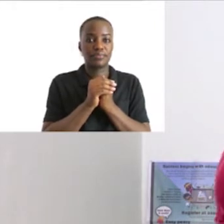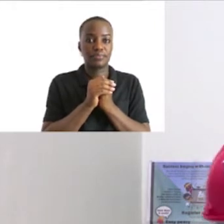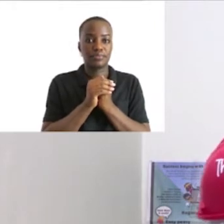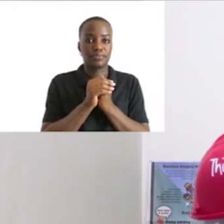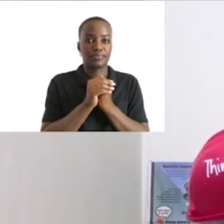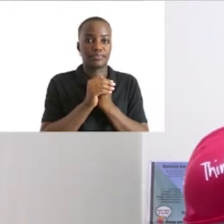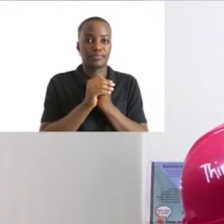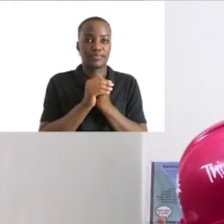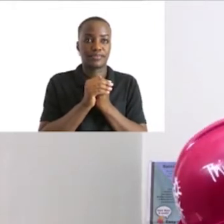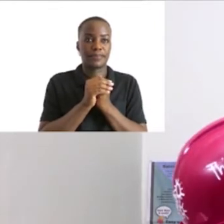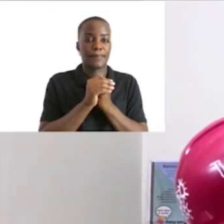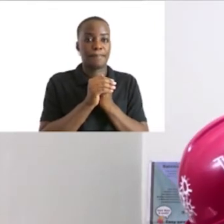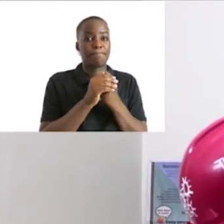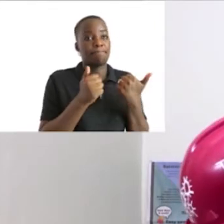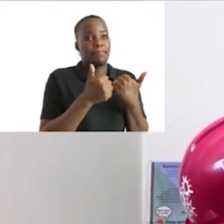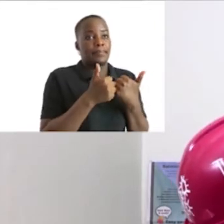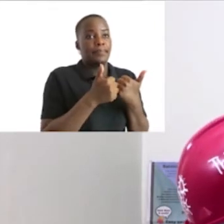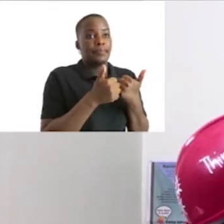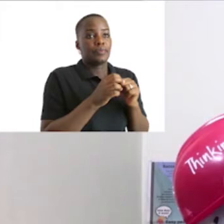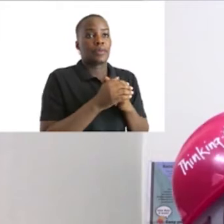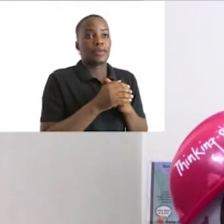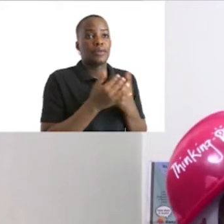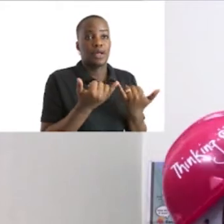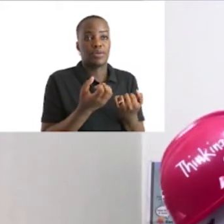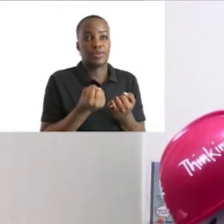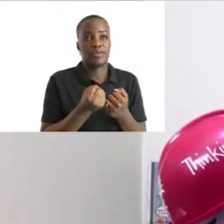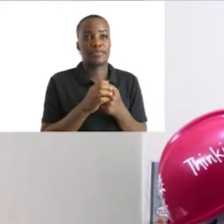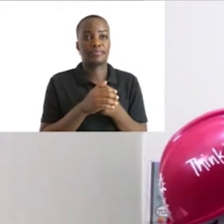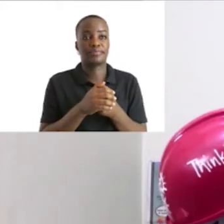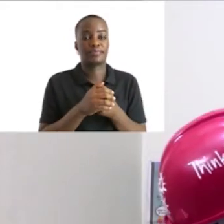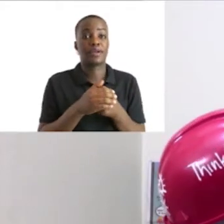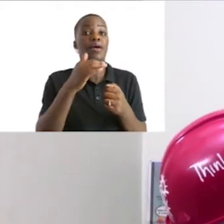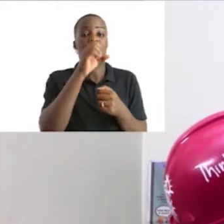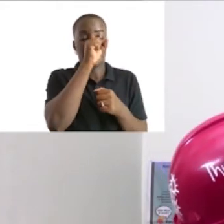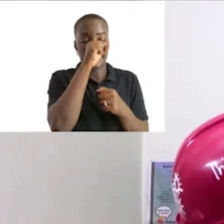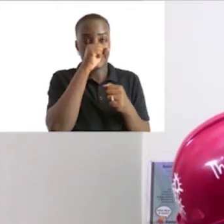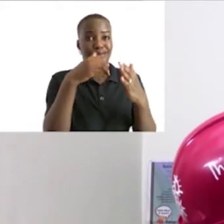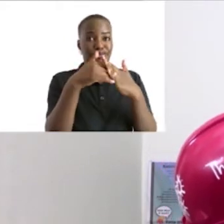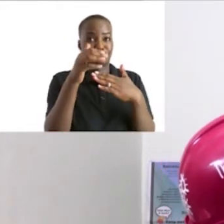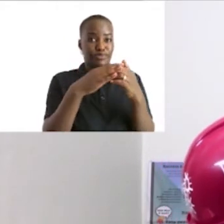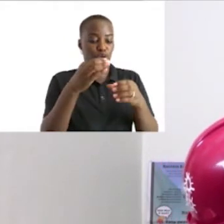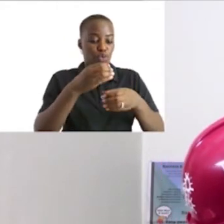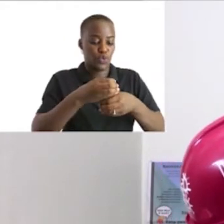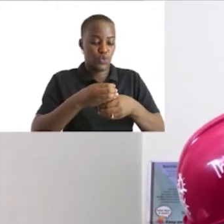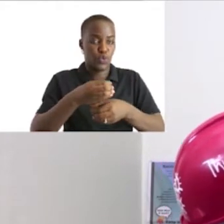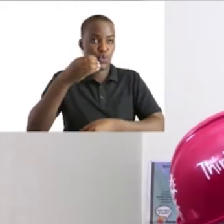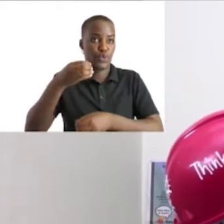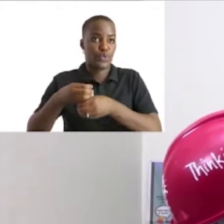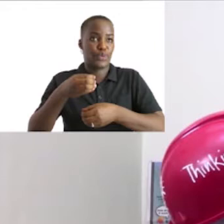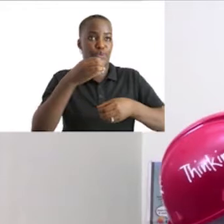The pig's story, yes, well done. Then we have the pig built his house out of sticks and the